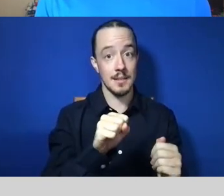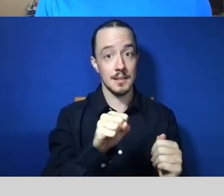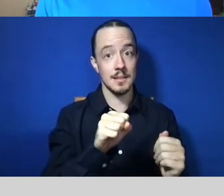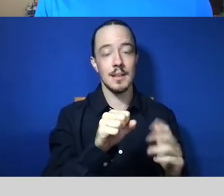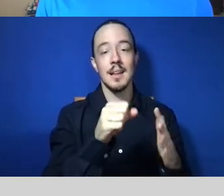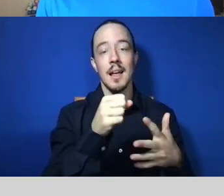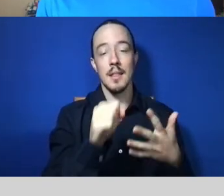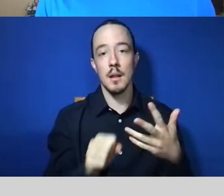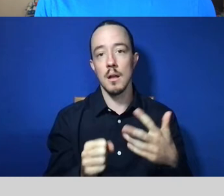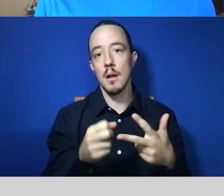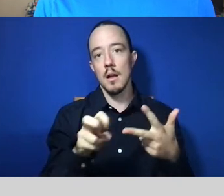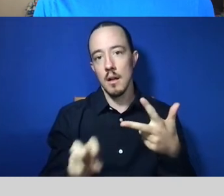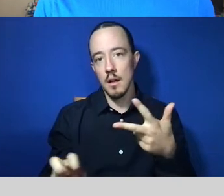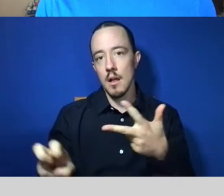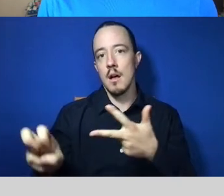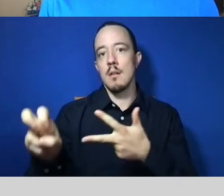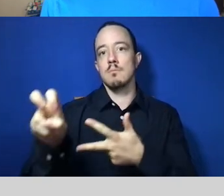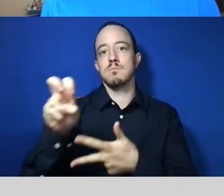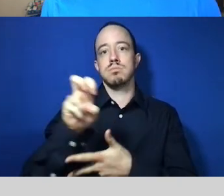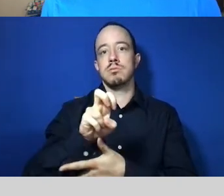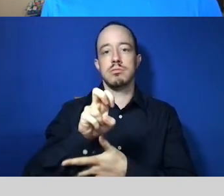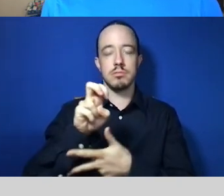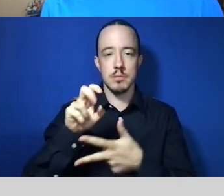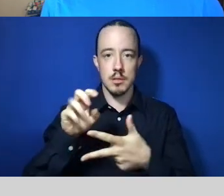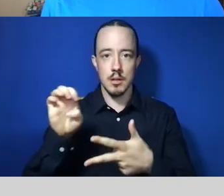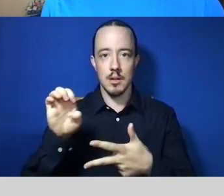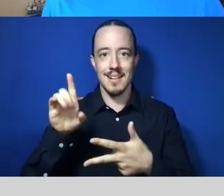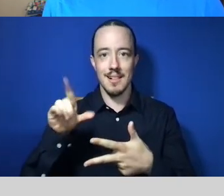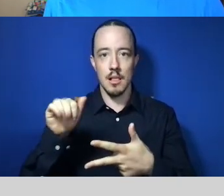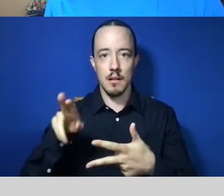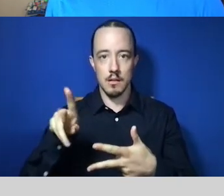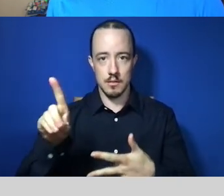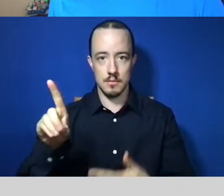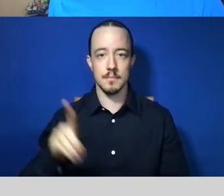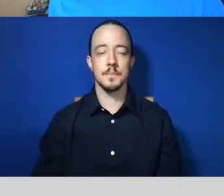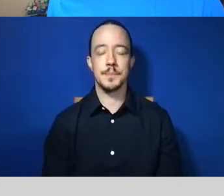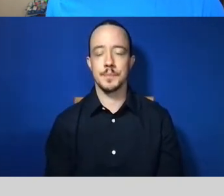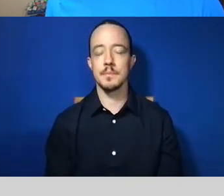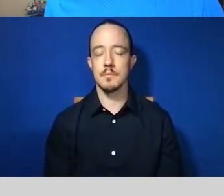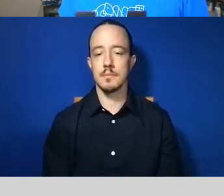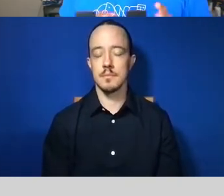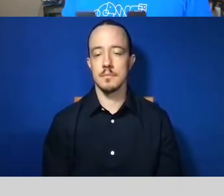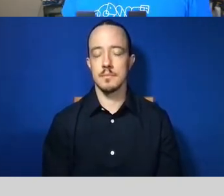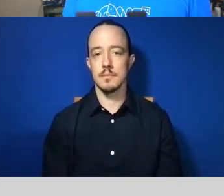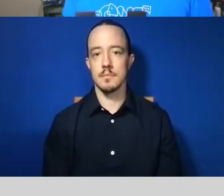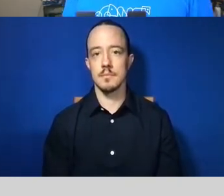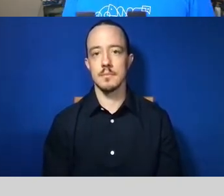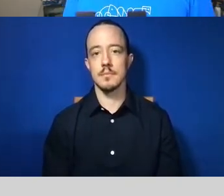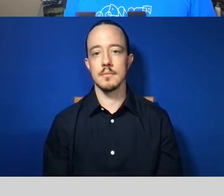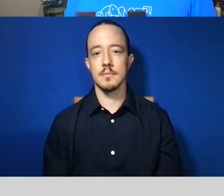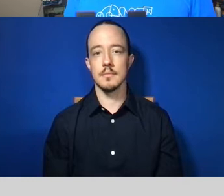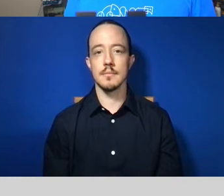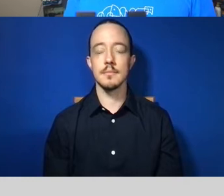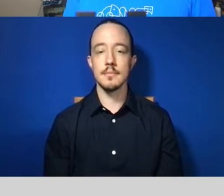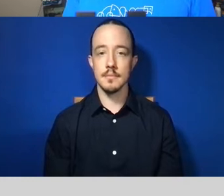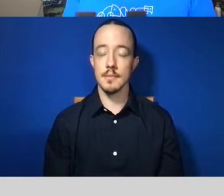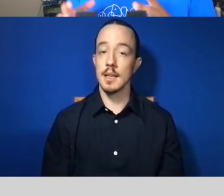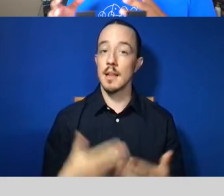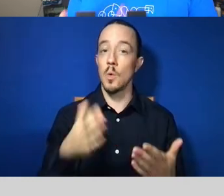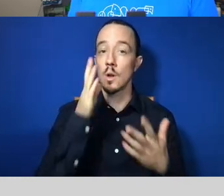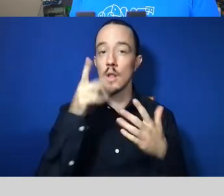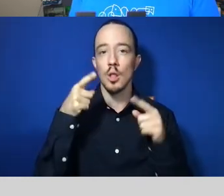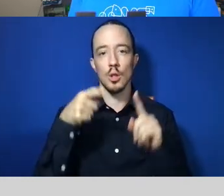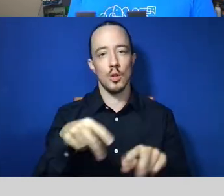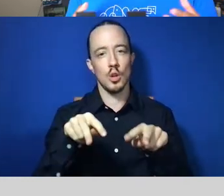Pandas and migrate your way up to Eland. So let's take a look at this police call